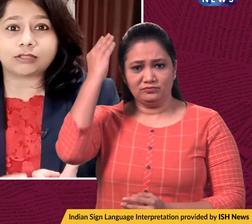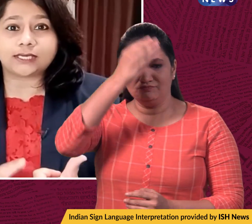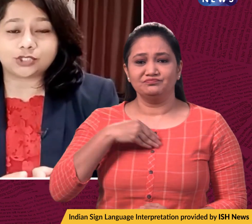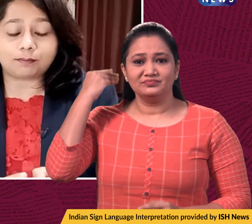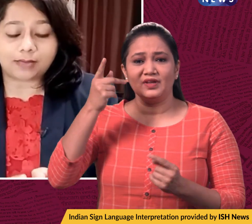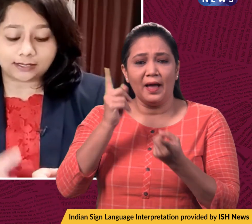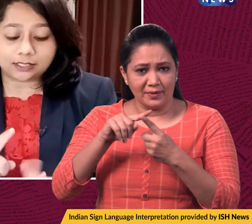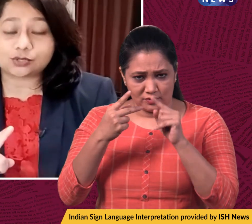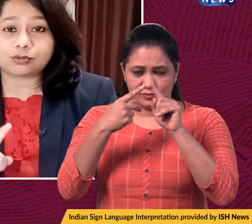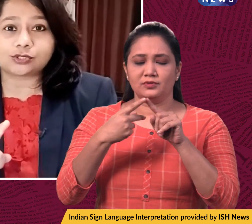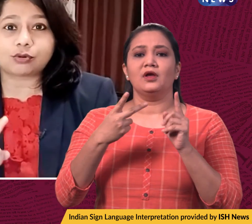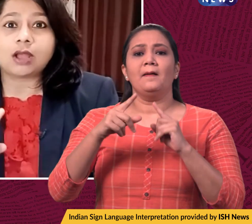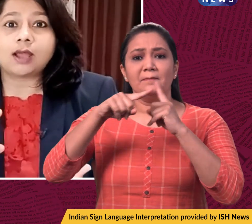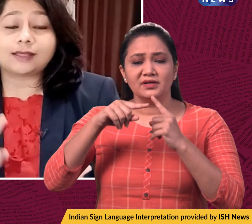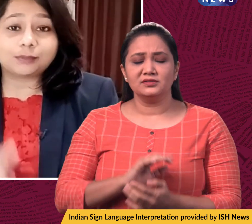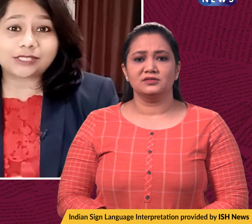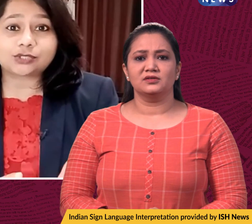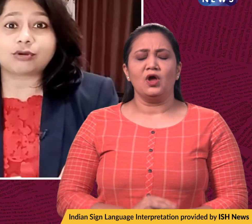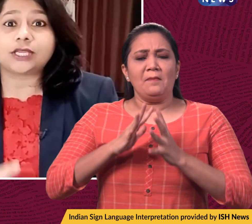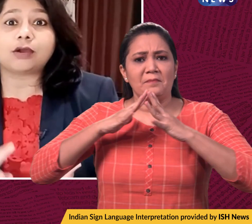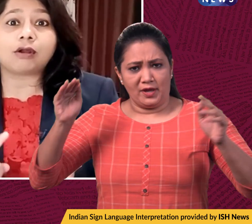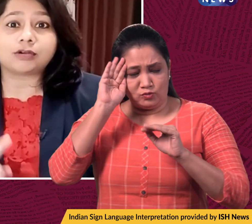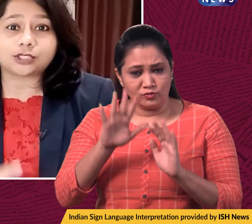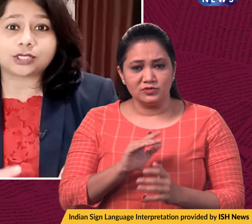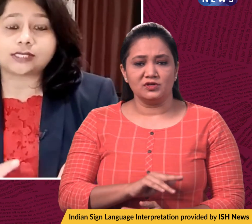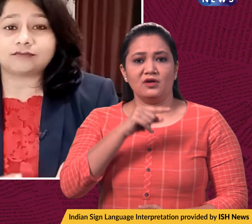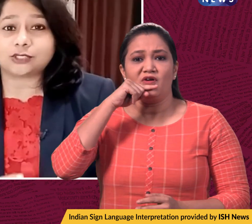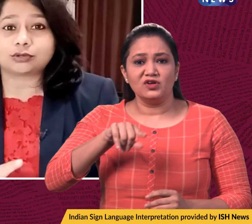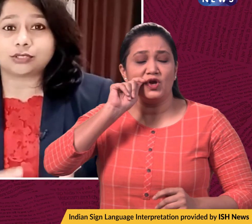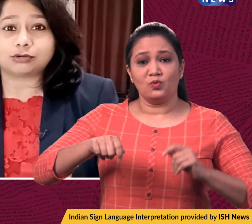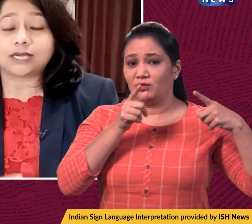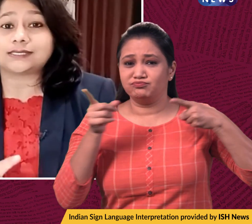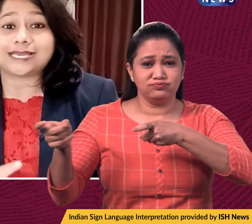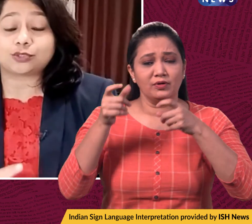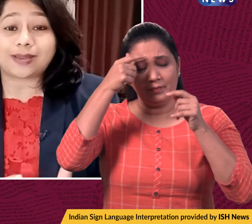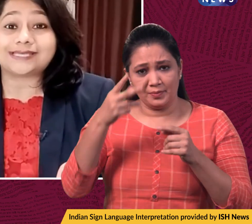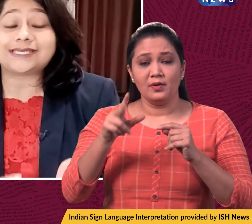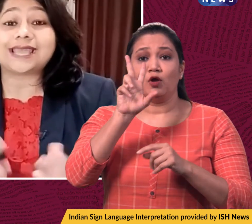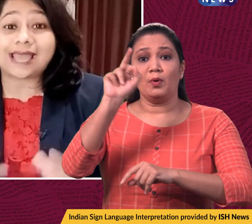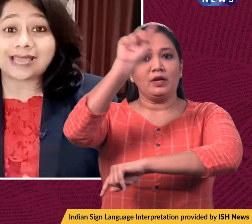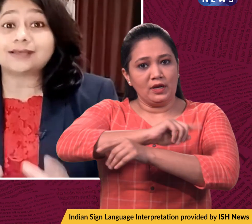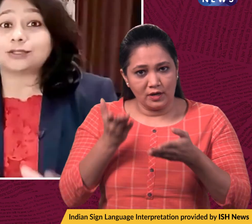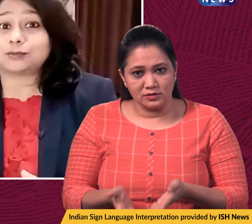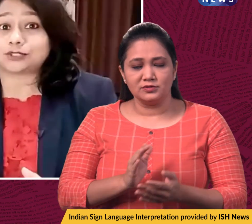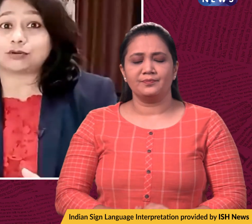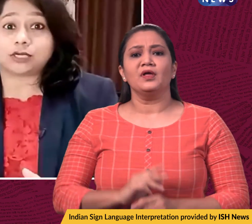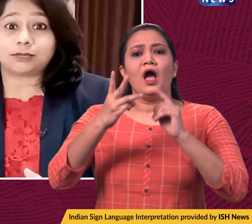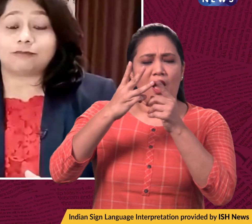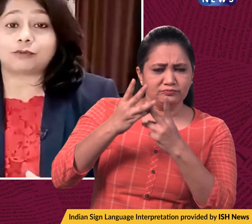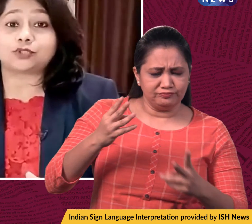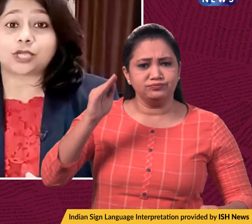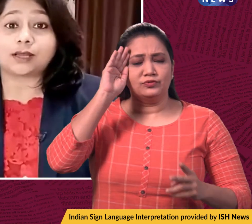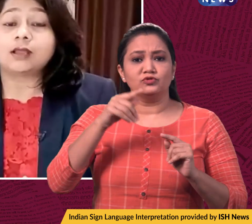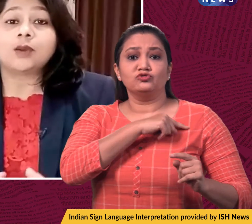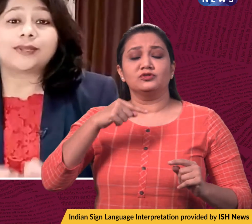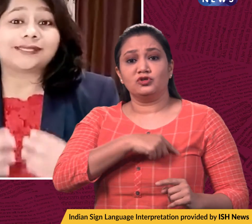verdict on the hijab ban. There is also another big story on Russia's invasion on Ukraine. It's day 20, and another big story coming